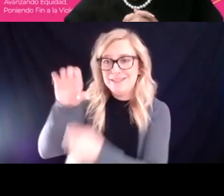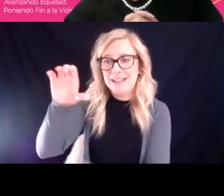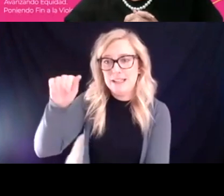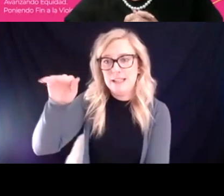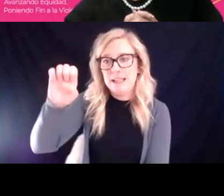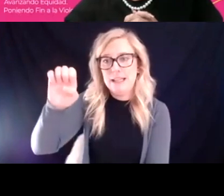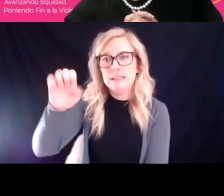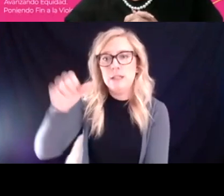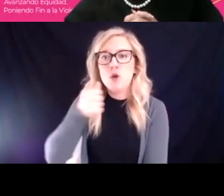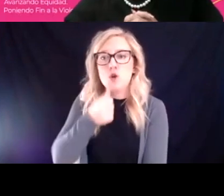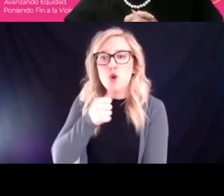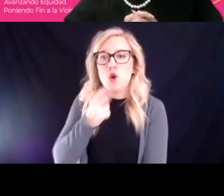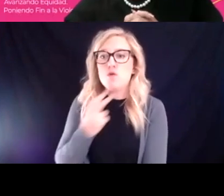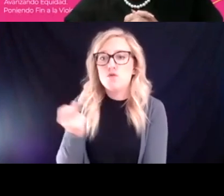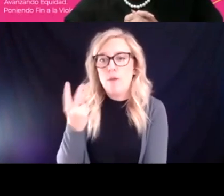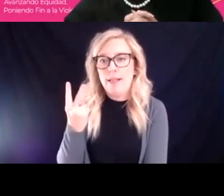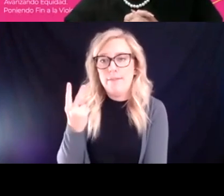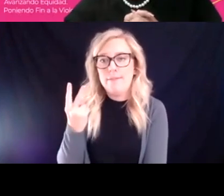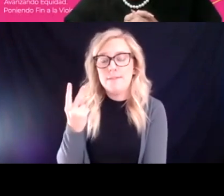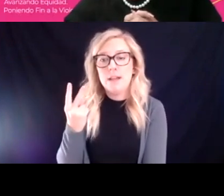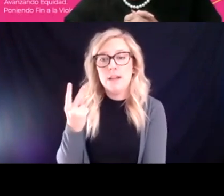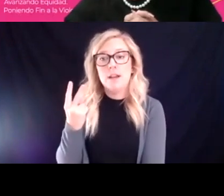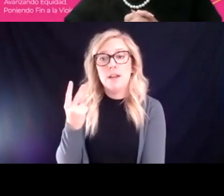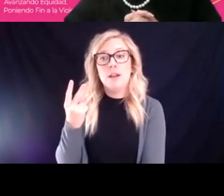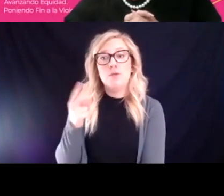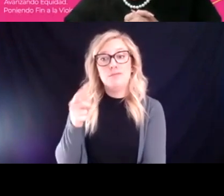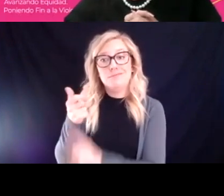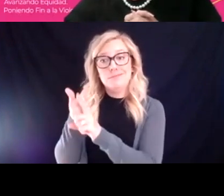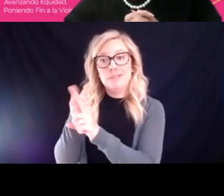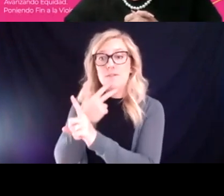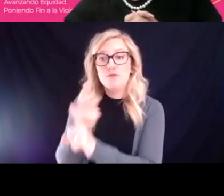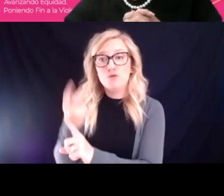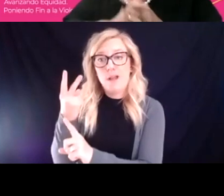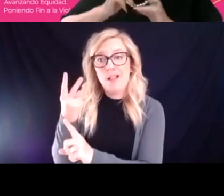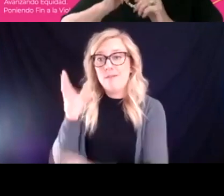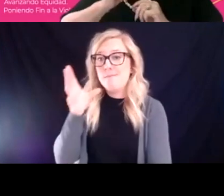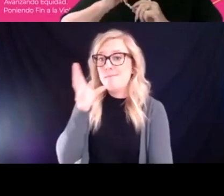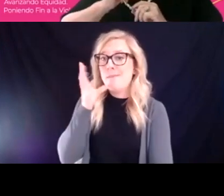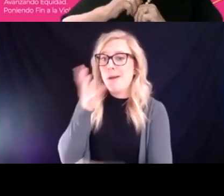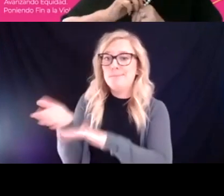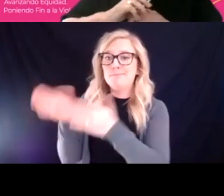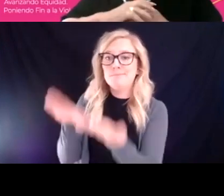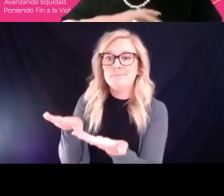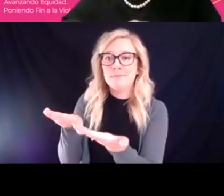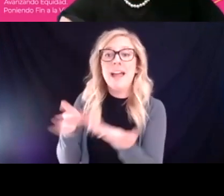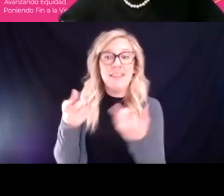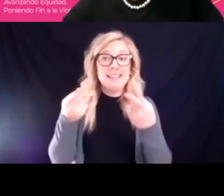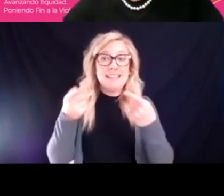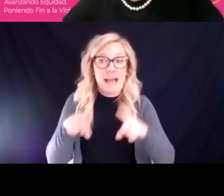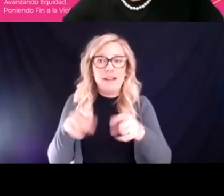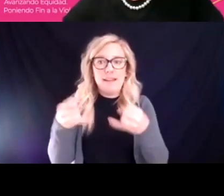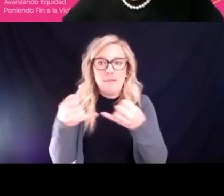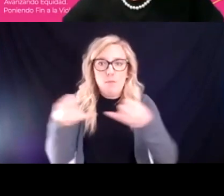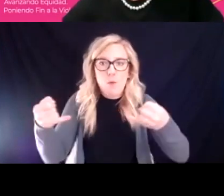-year-old girl. When she was 12, her mother died. And this happened in the border area in